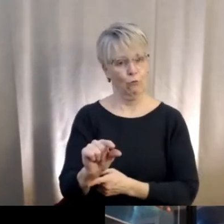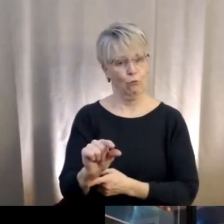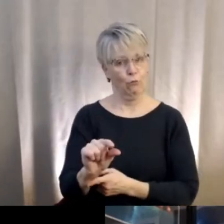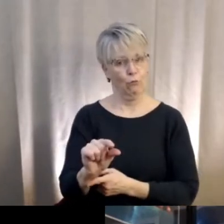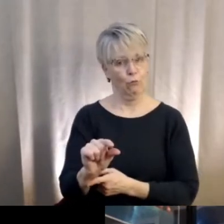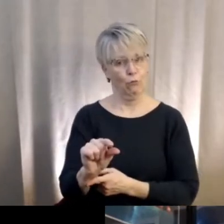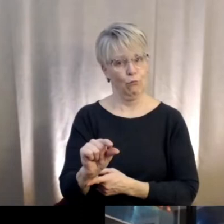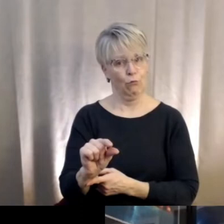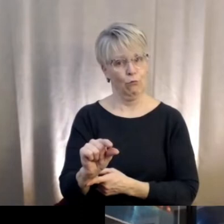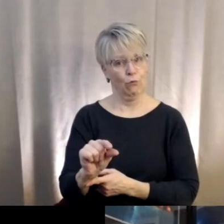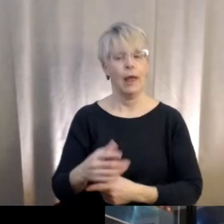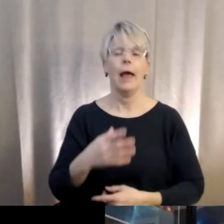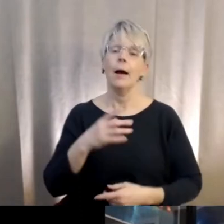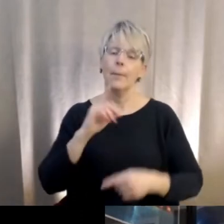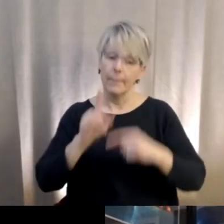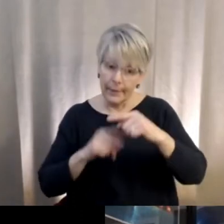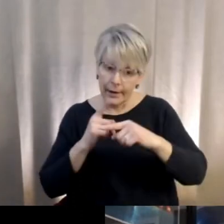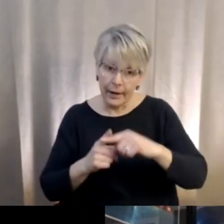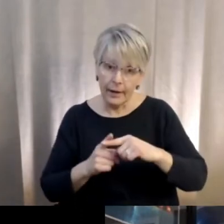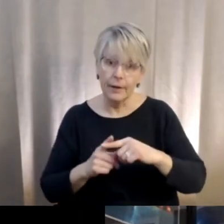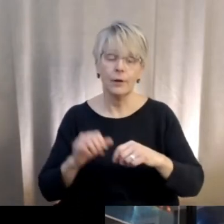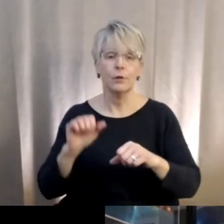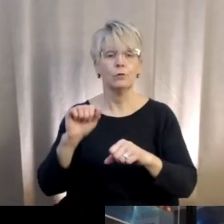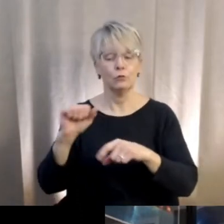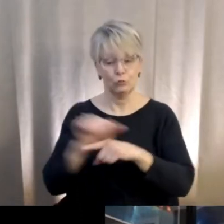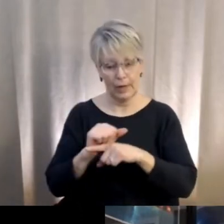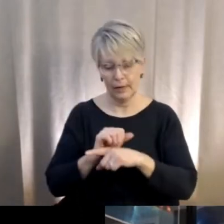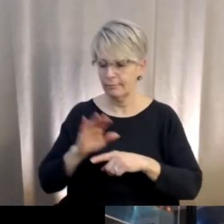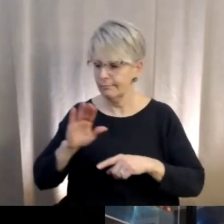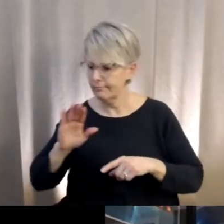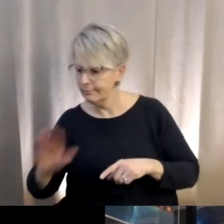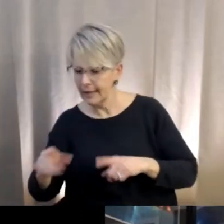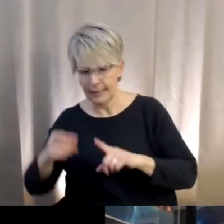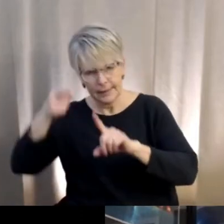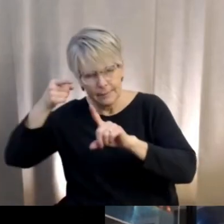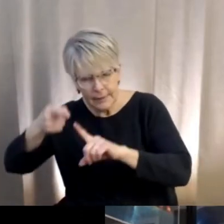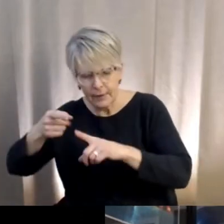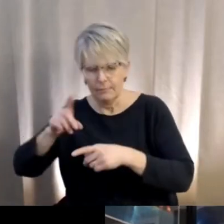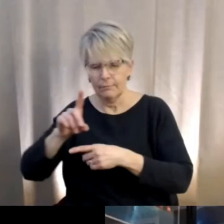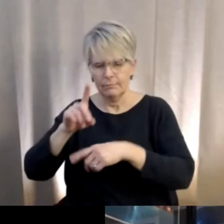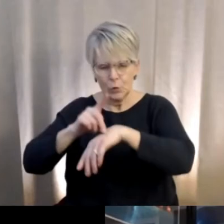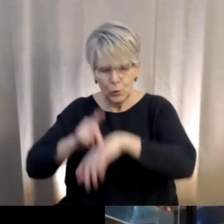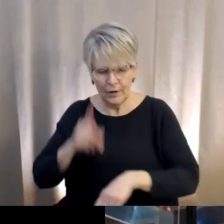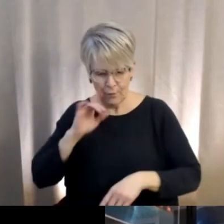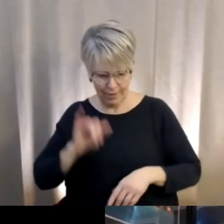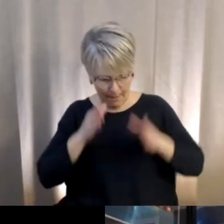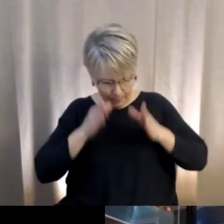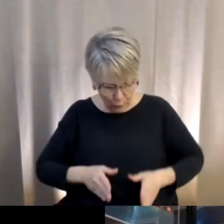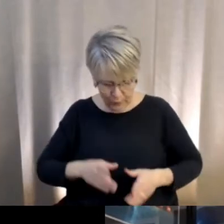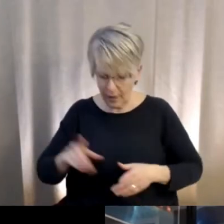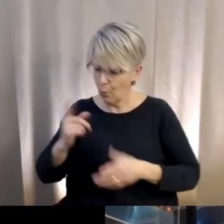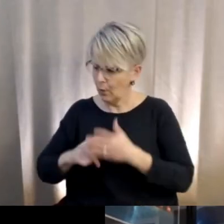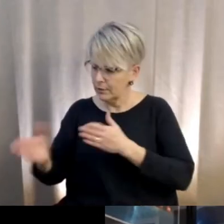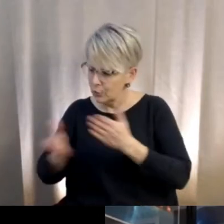as well as training the mitigation tasks or service specific tasks. So since tasks